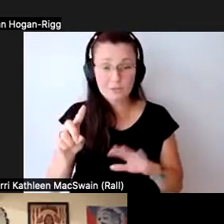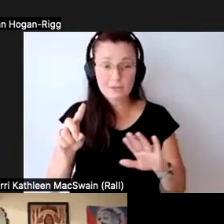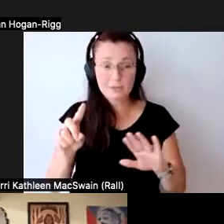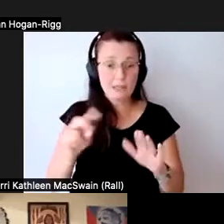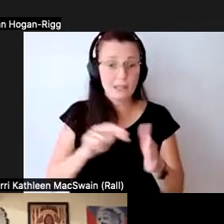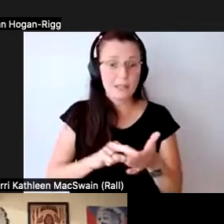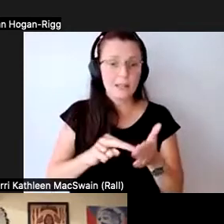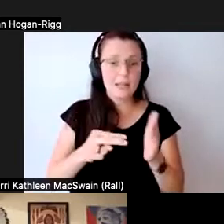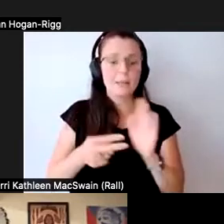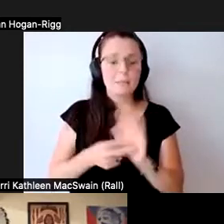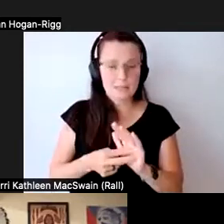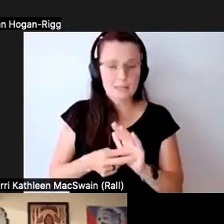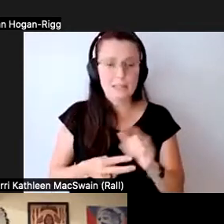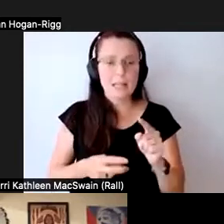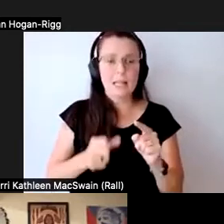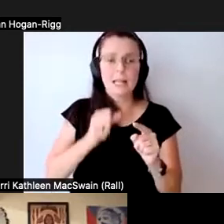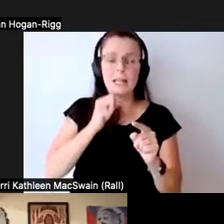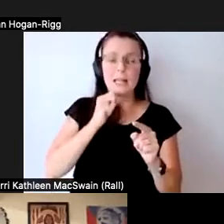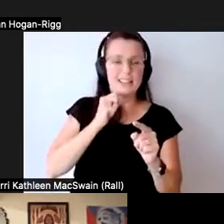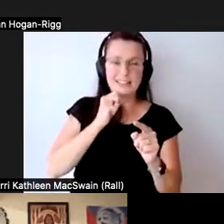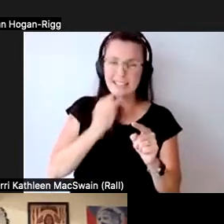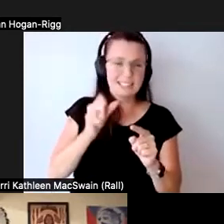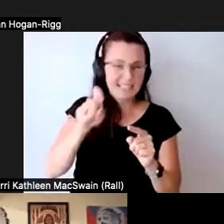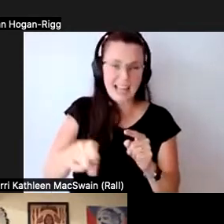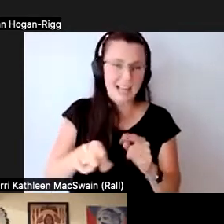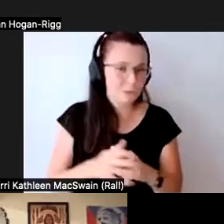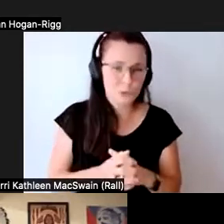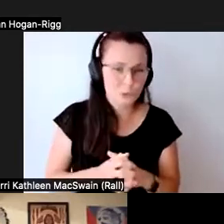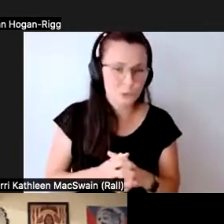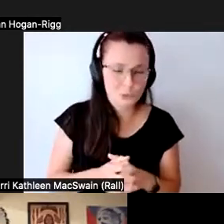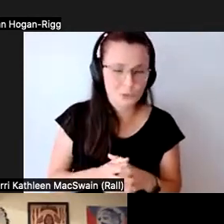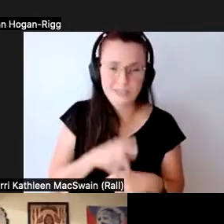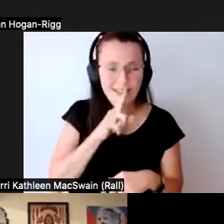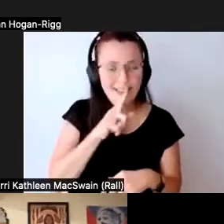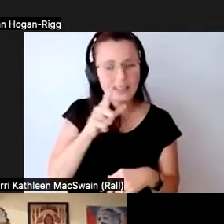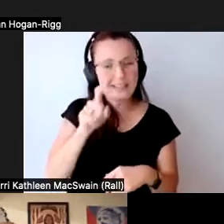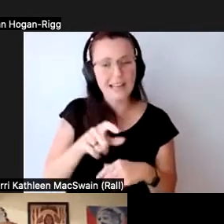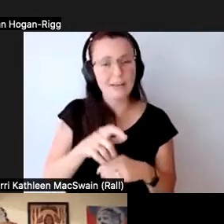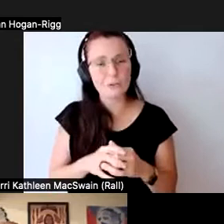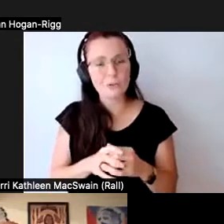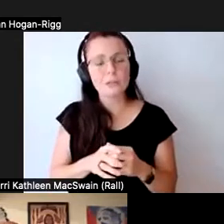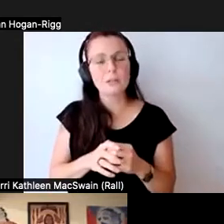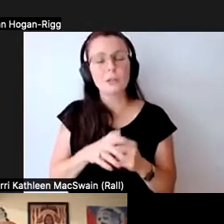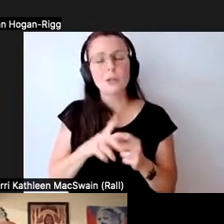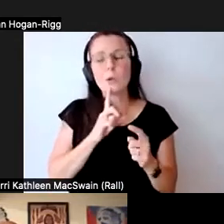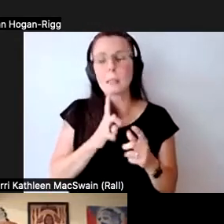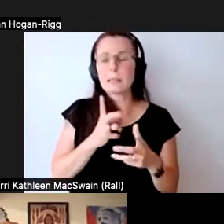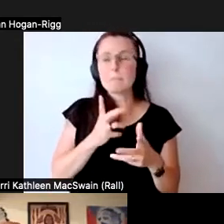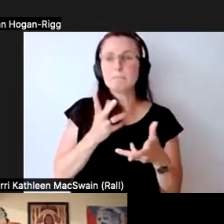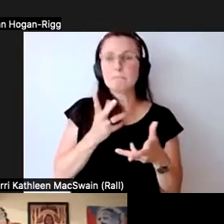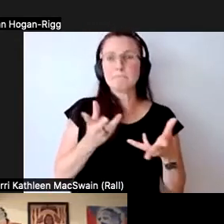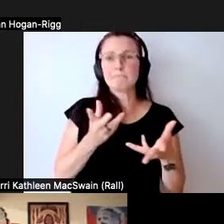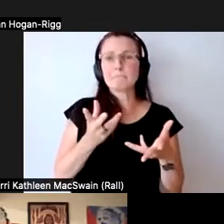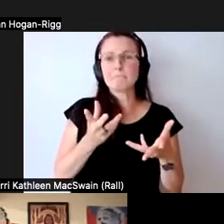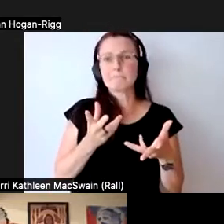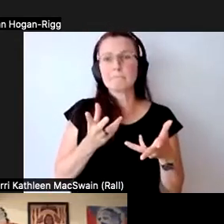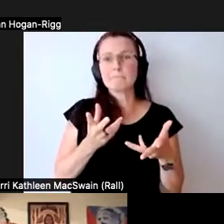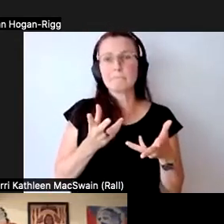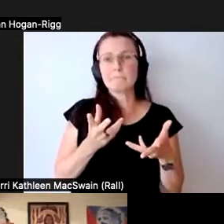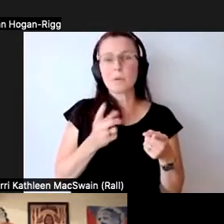we opened and put a candle at every booth for those who couldn't be there, who we lost to an overdose, who we shouldn't have